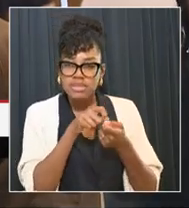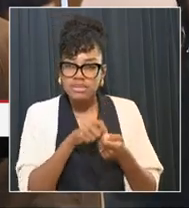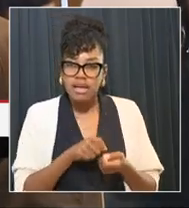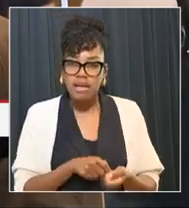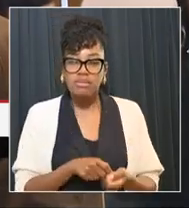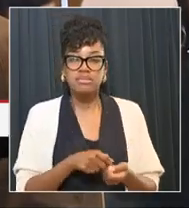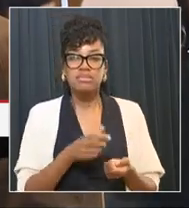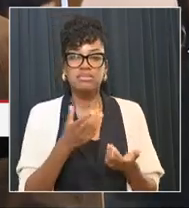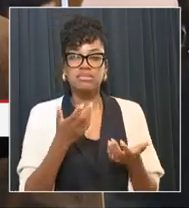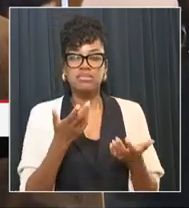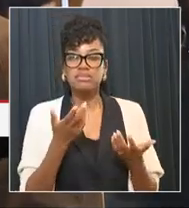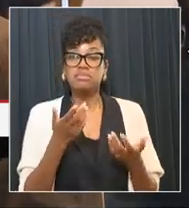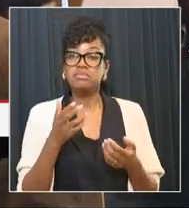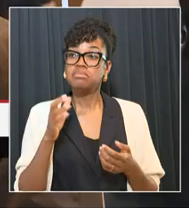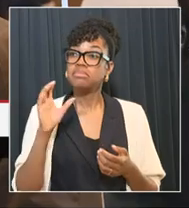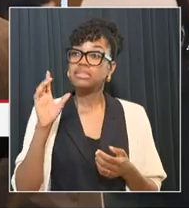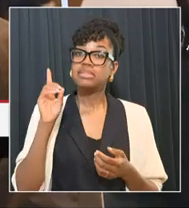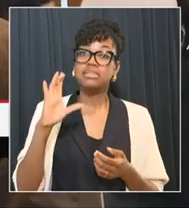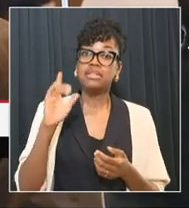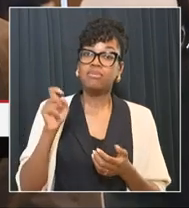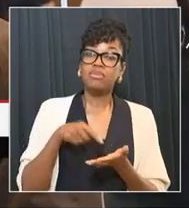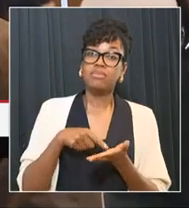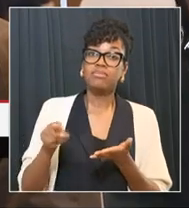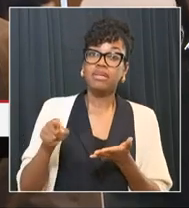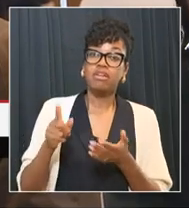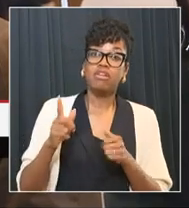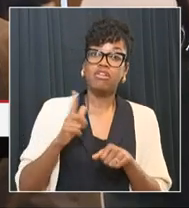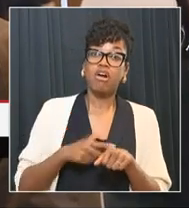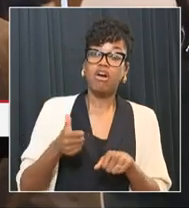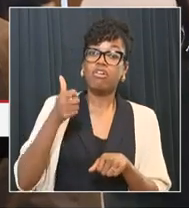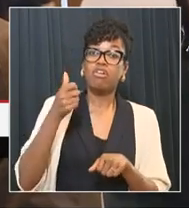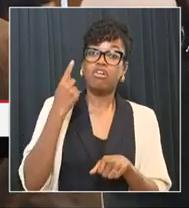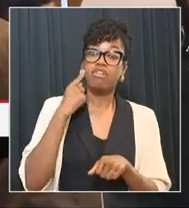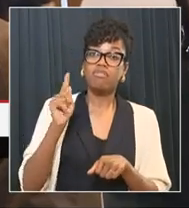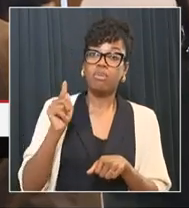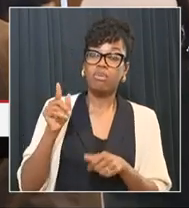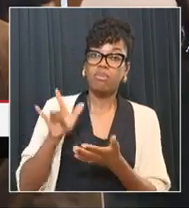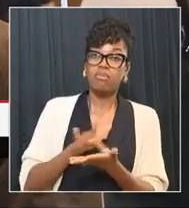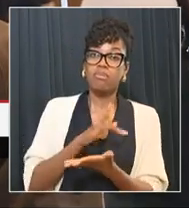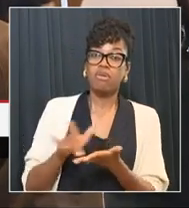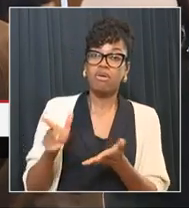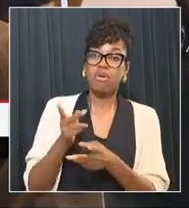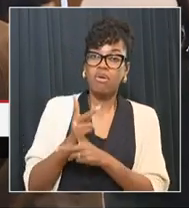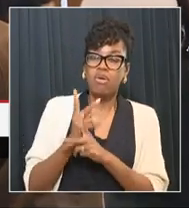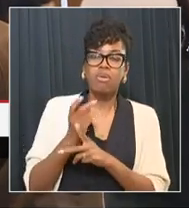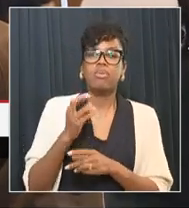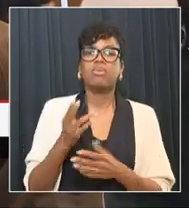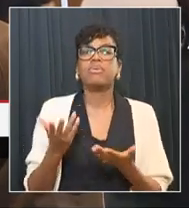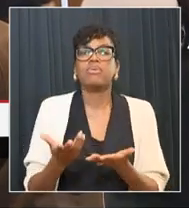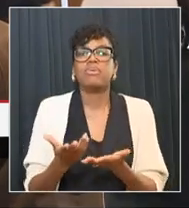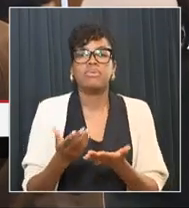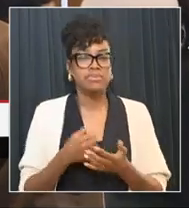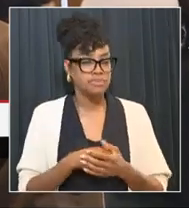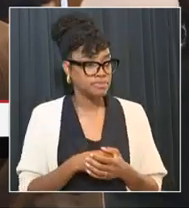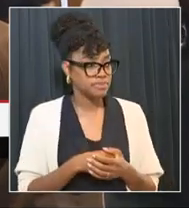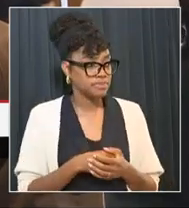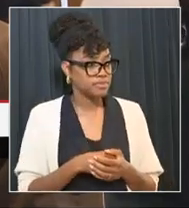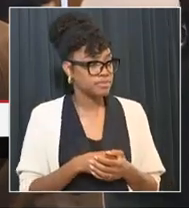pay over a longer period of time more, or how was that done? Does anyone know?